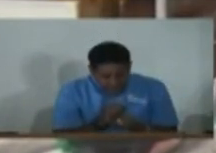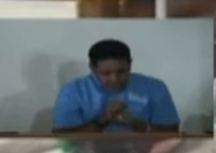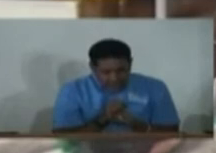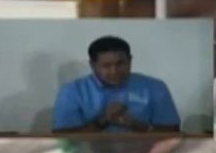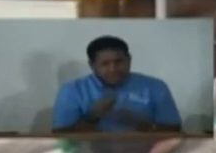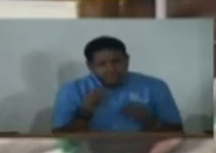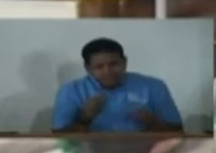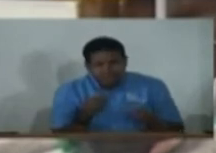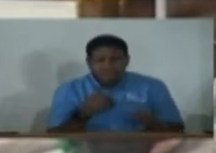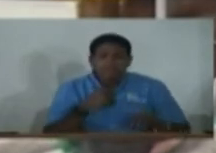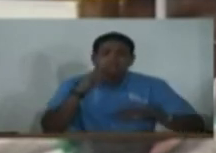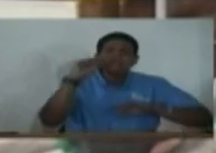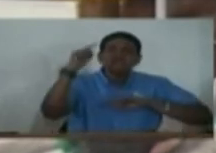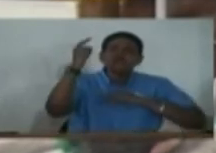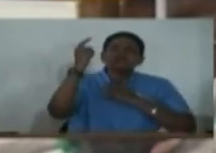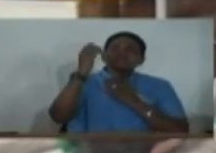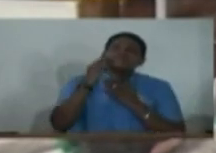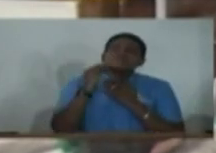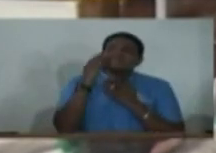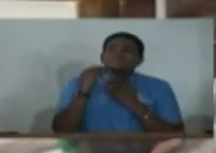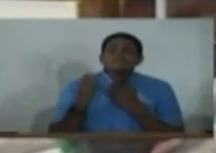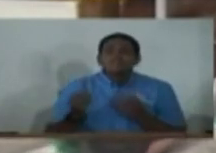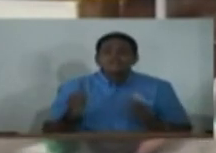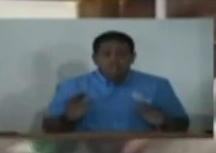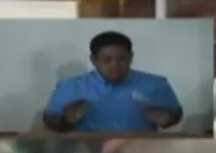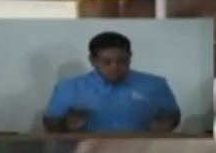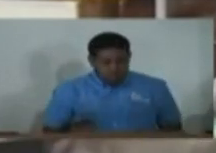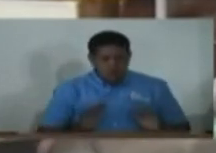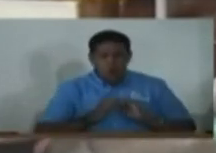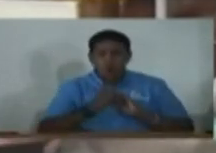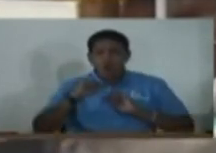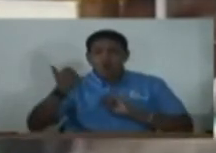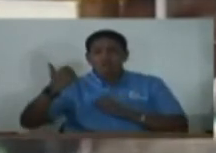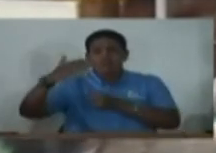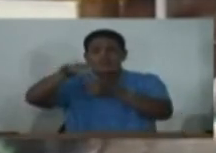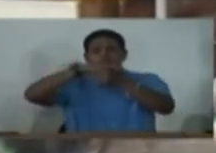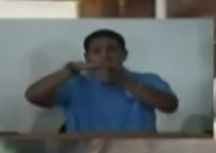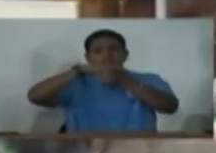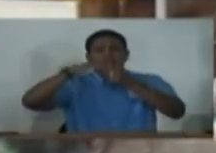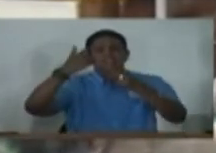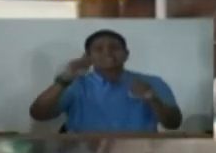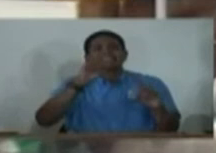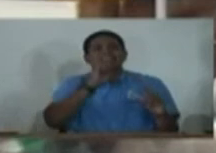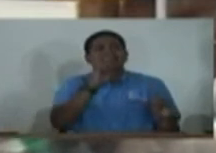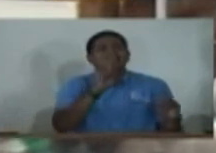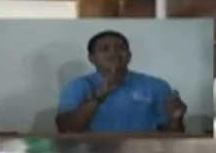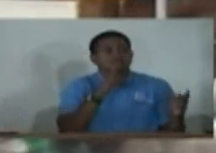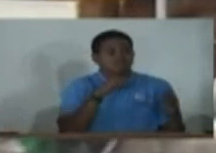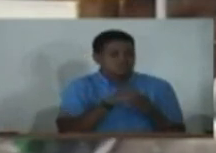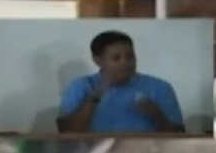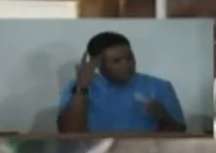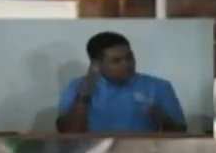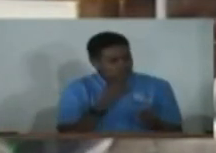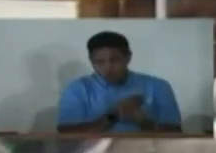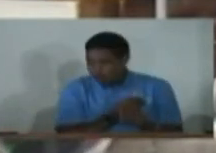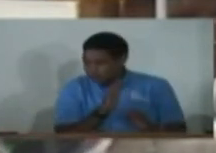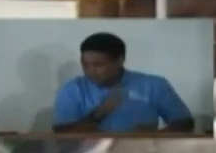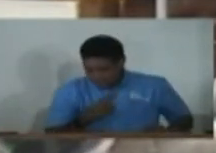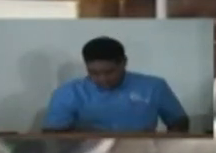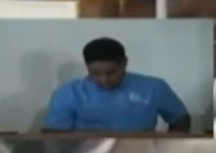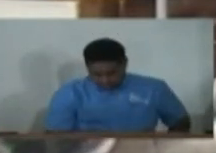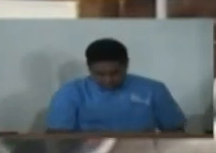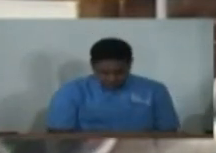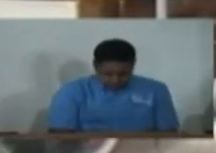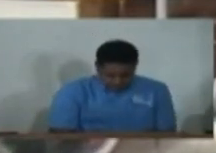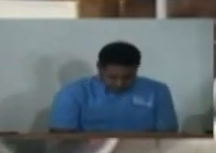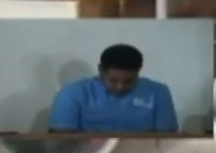you really had a first-hand understanding of how other jurisdictions prioritized intellectual property and how